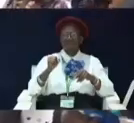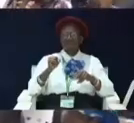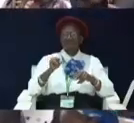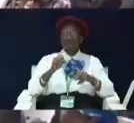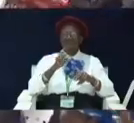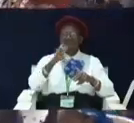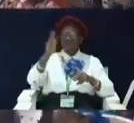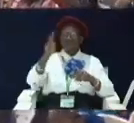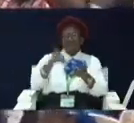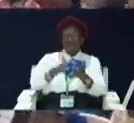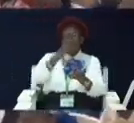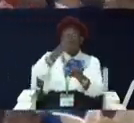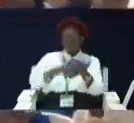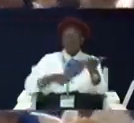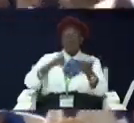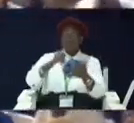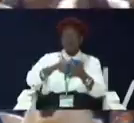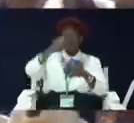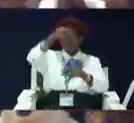tonight.